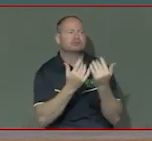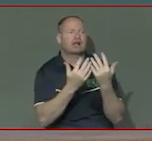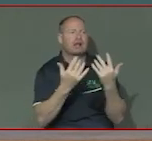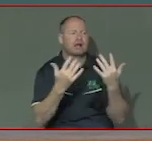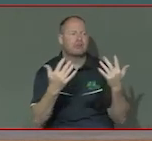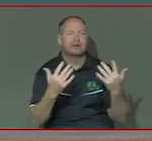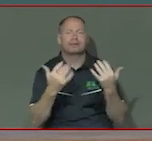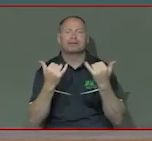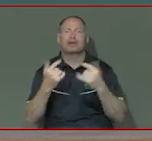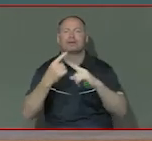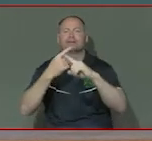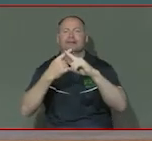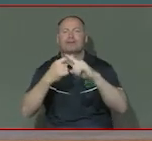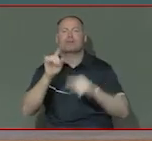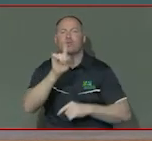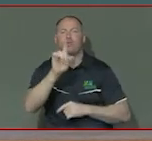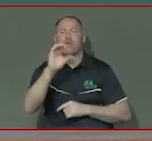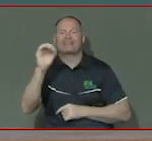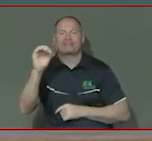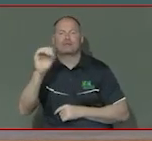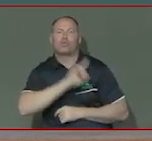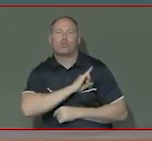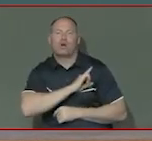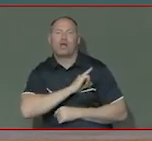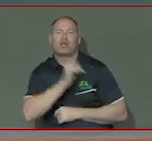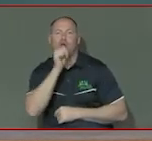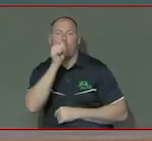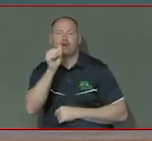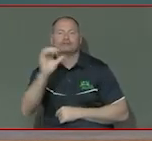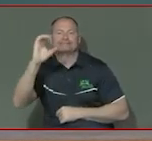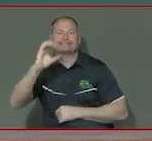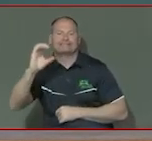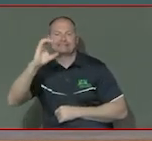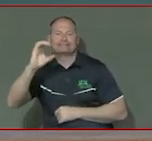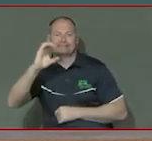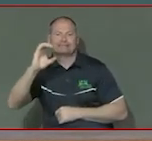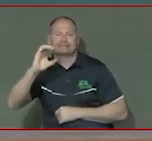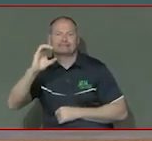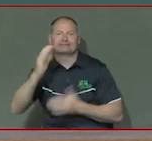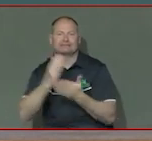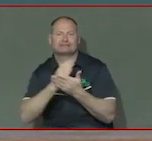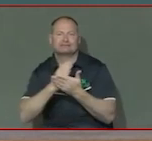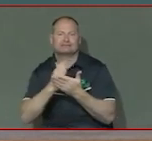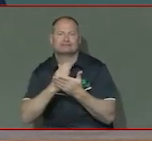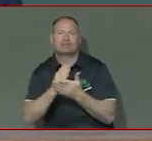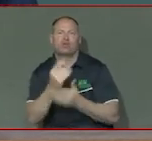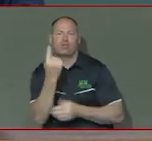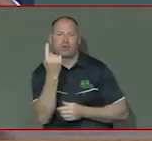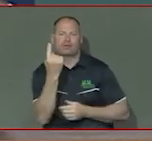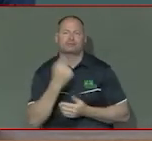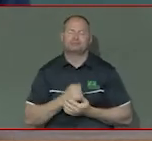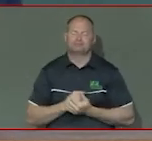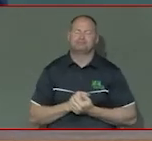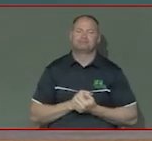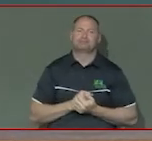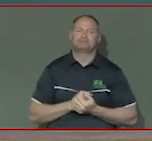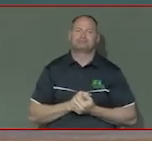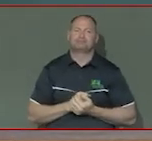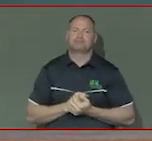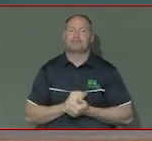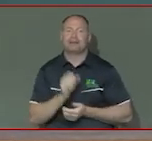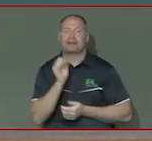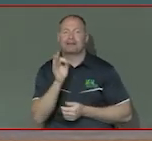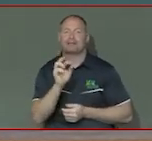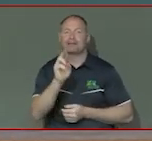you will multiply by 100 because you want the answer to be in cents per share. All right. If you give it in rands per